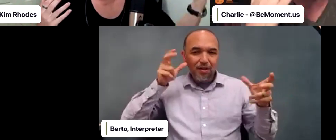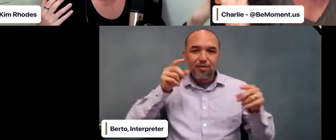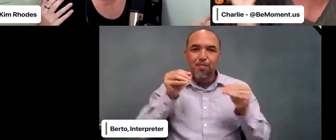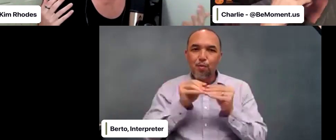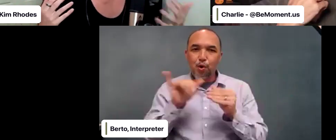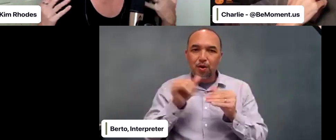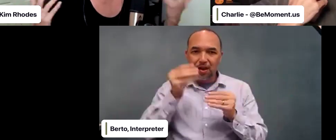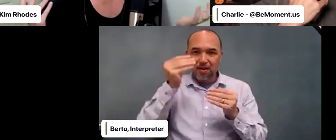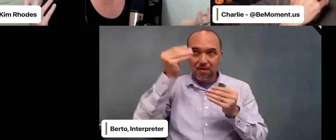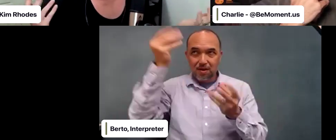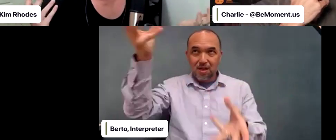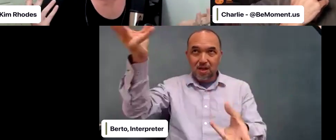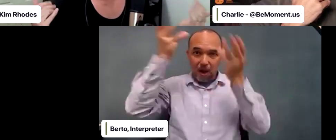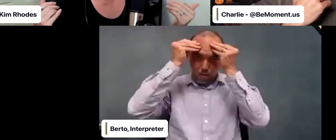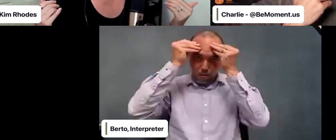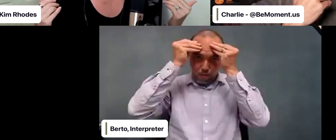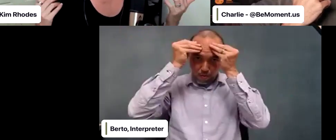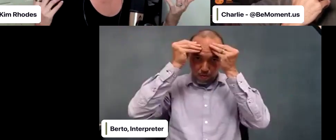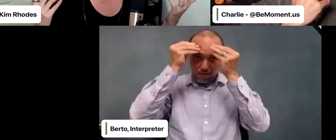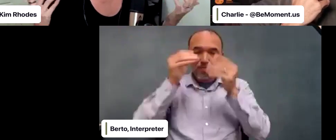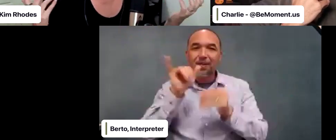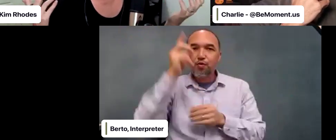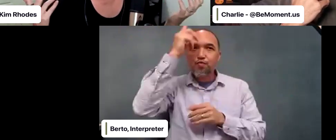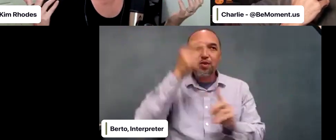the bathroom, but you've never seen it before.